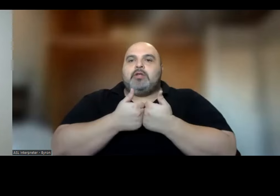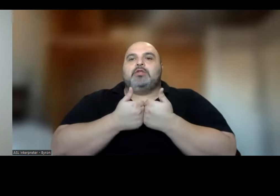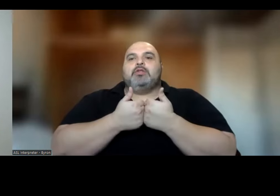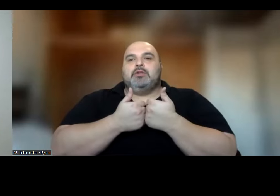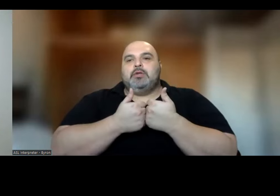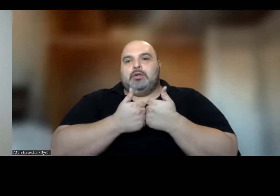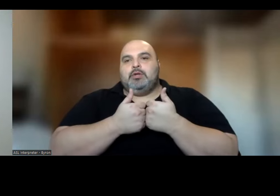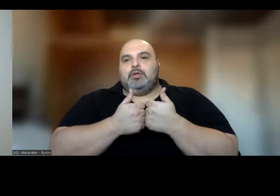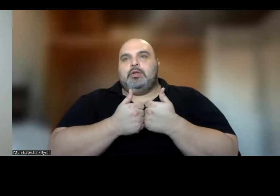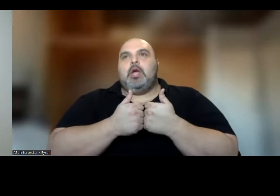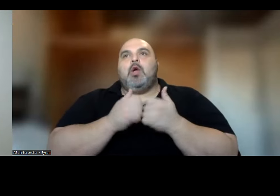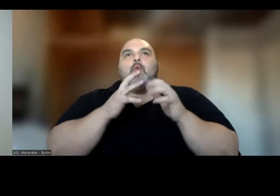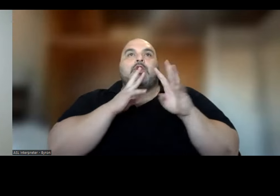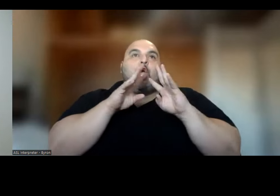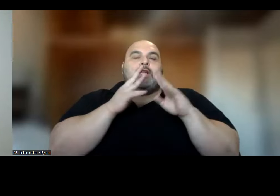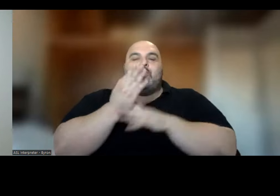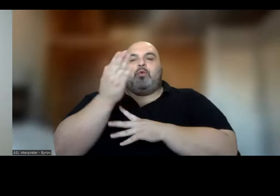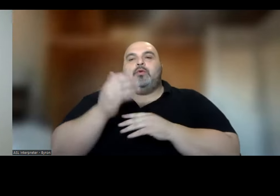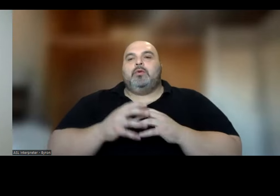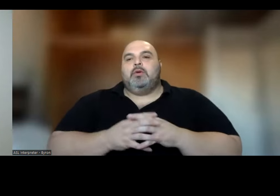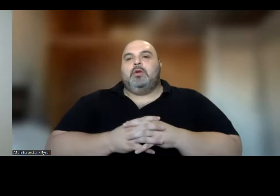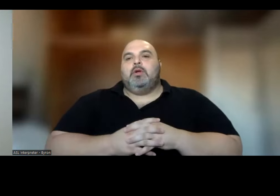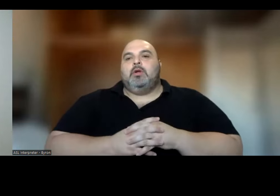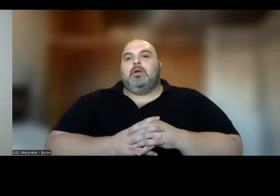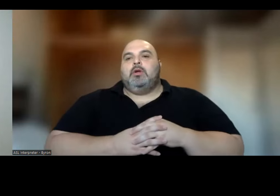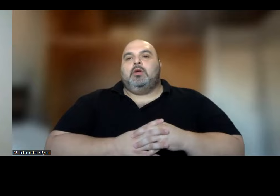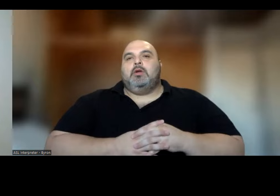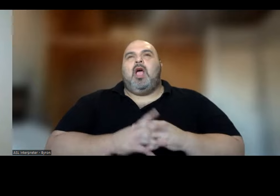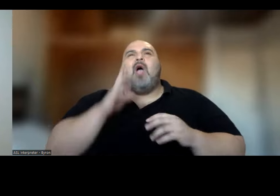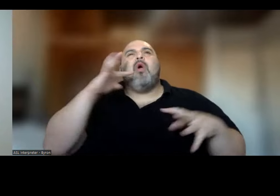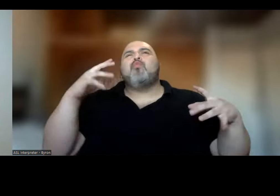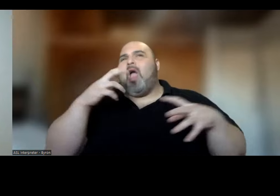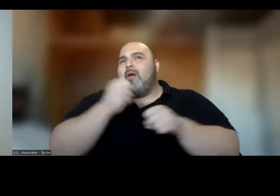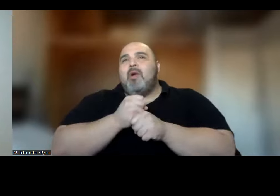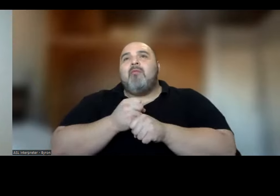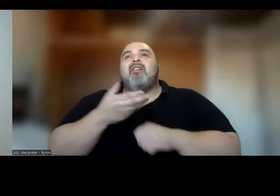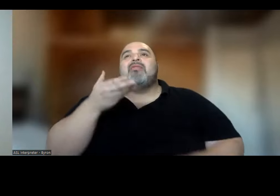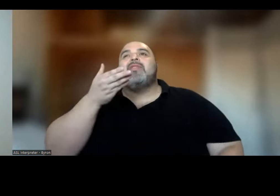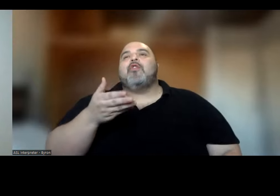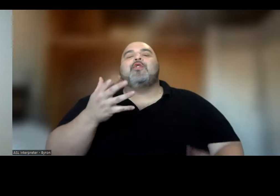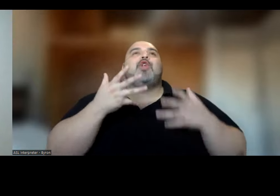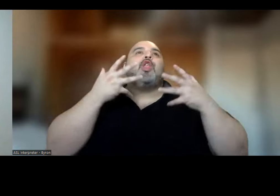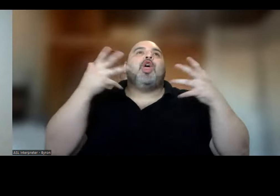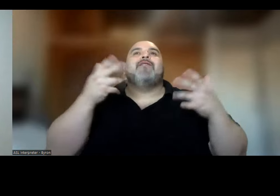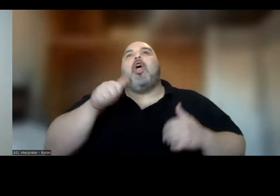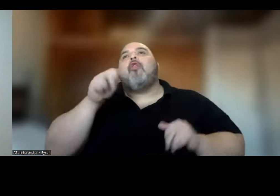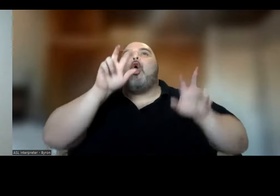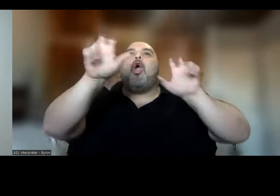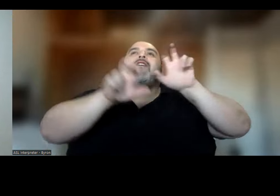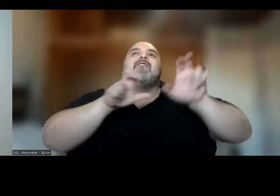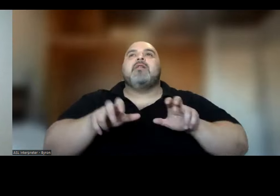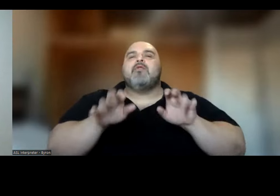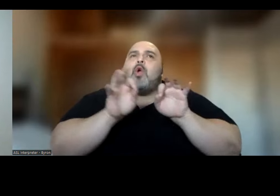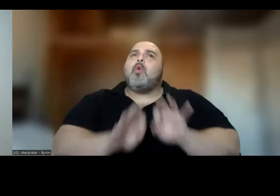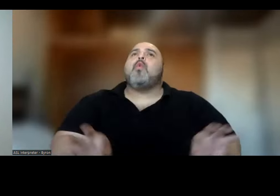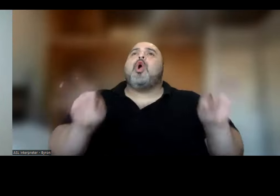that we're talking through. I'm going to wrap up there. There's a lot of other investments that are worthy